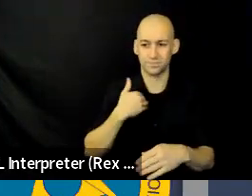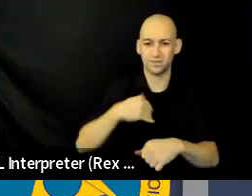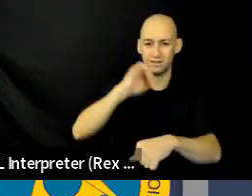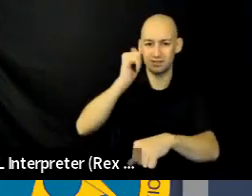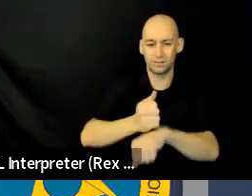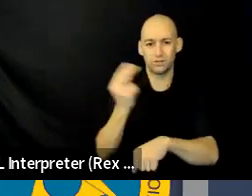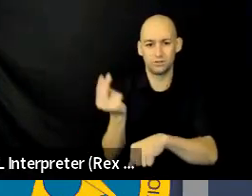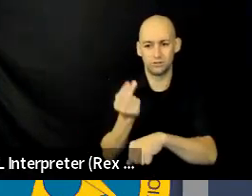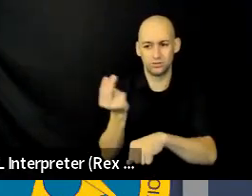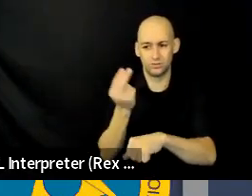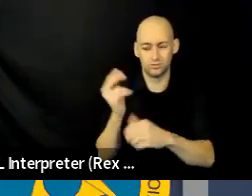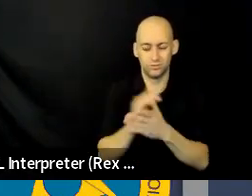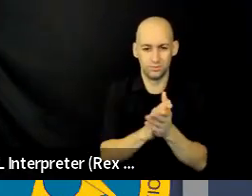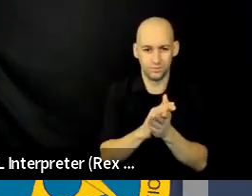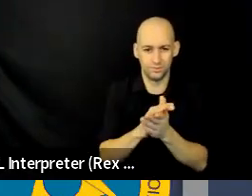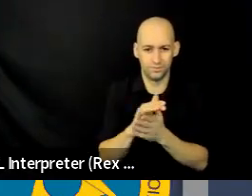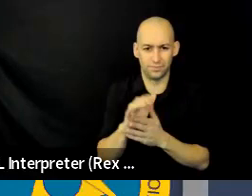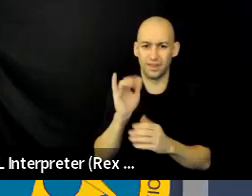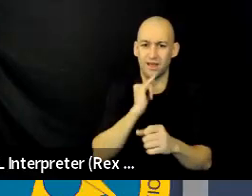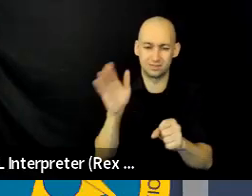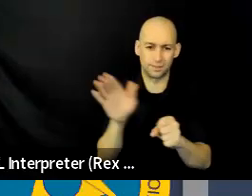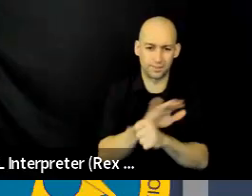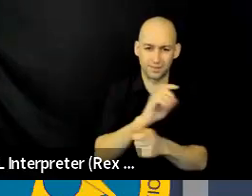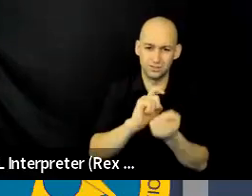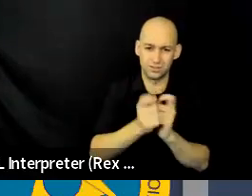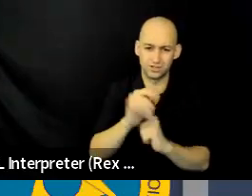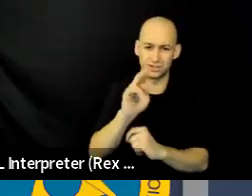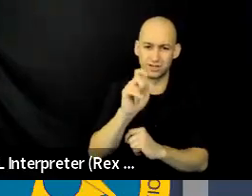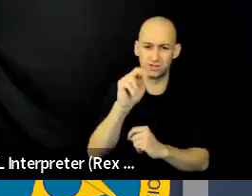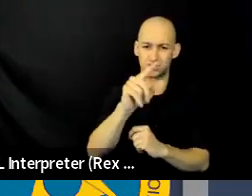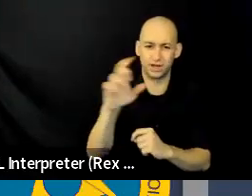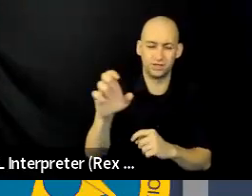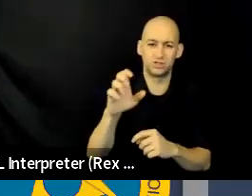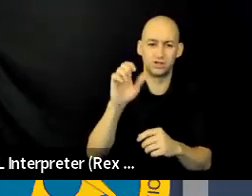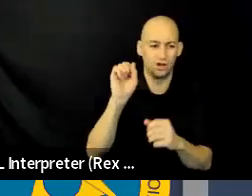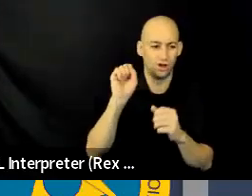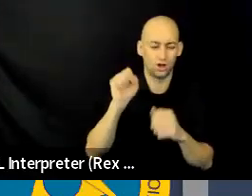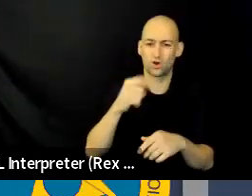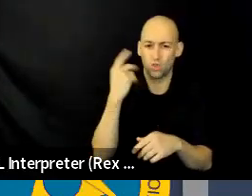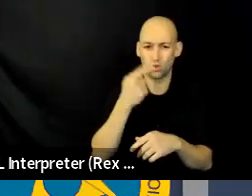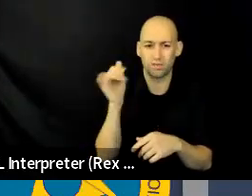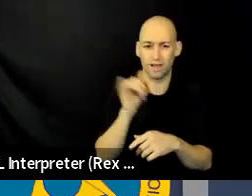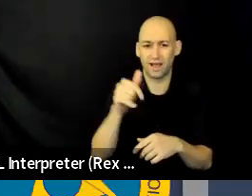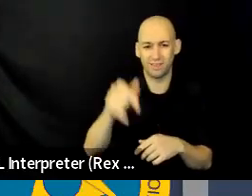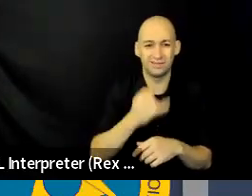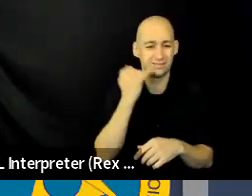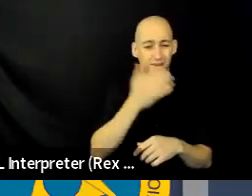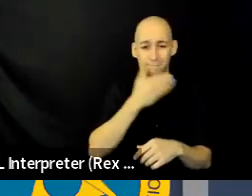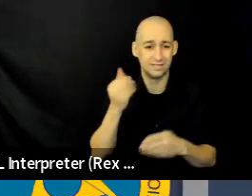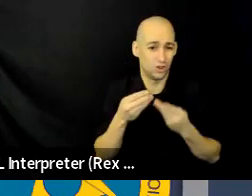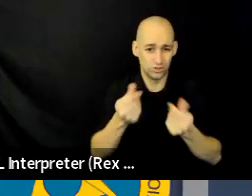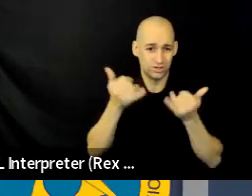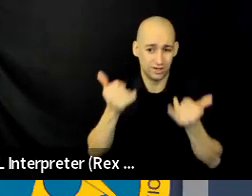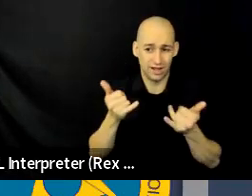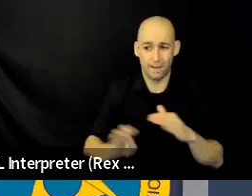at this location that has totally changed what an interchange or grade separation can look like. This is the best solution today based on the uses that